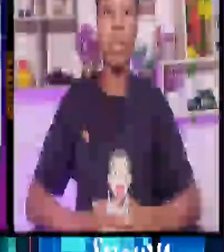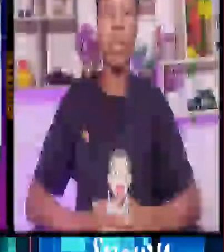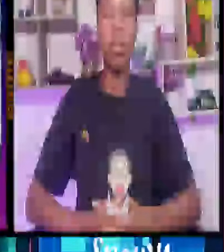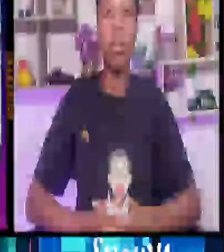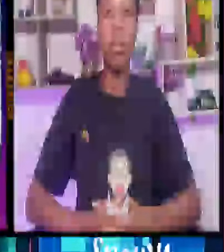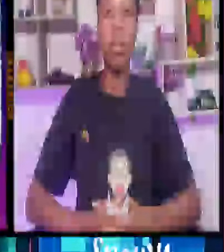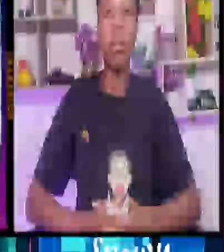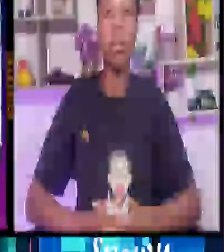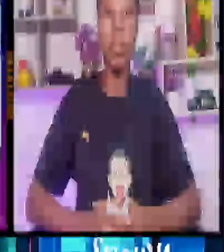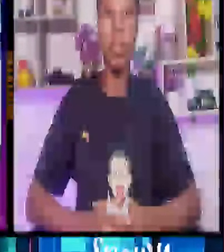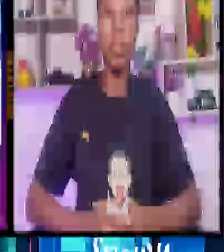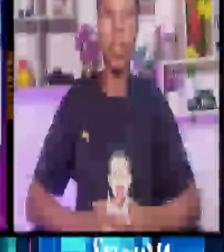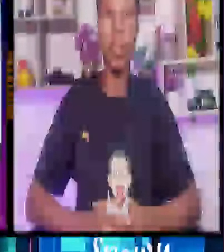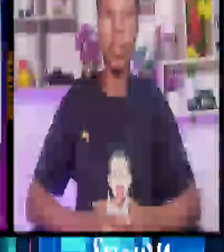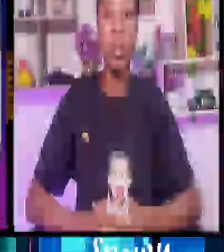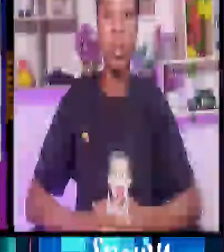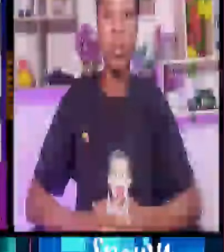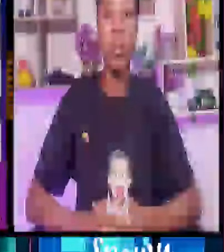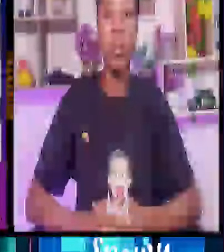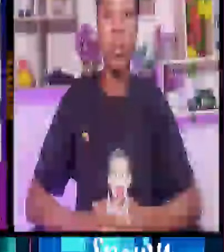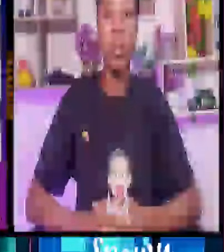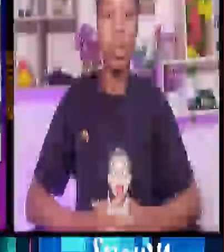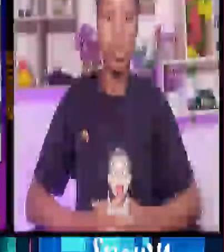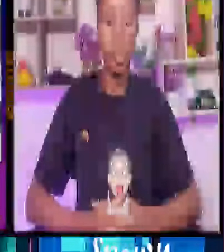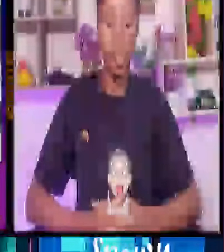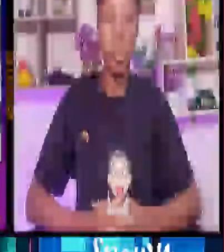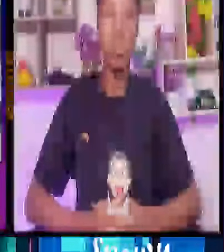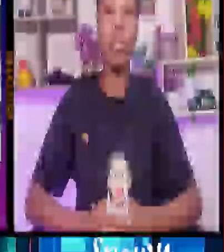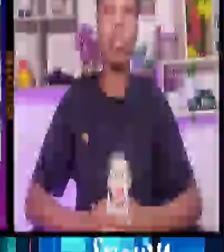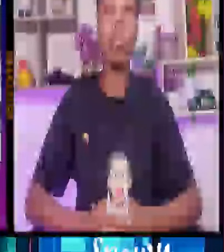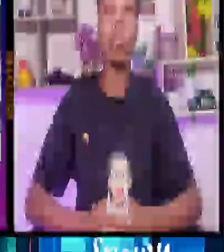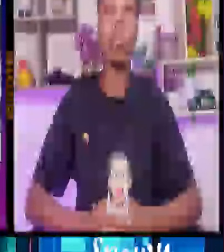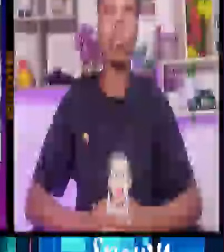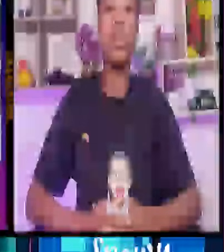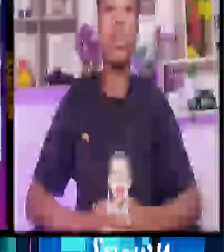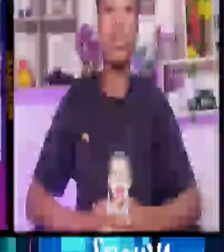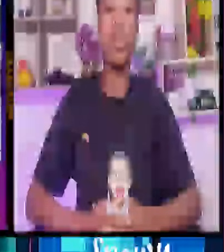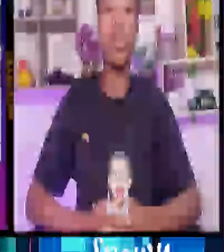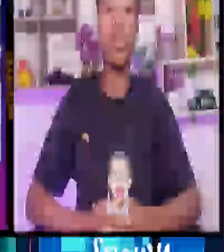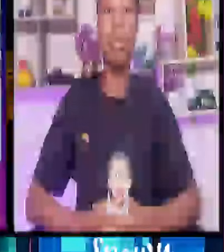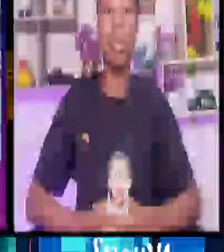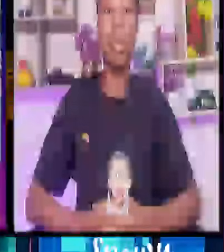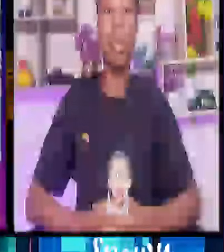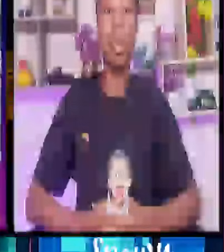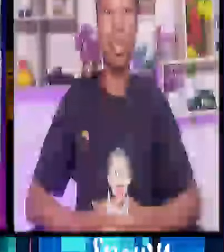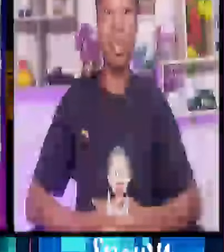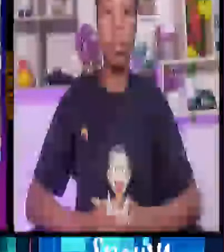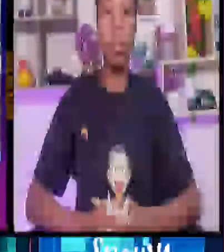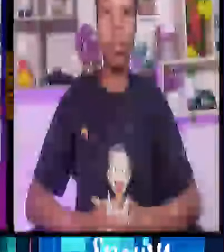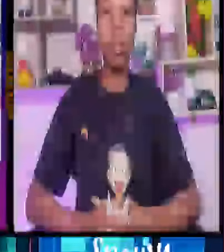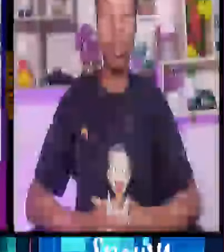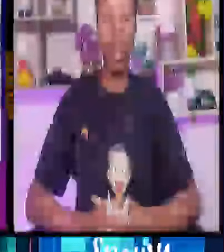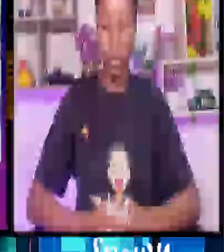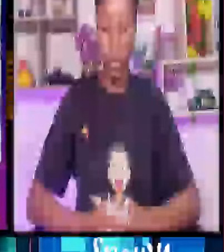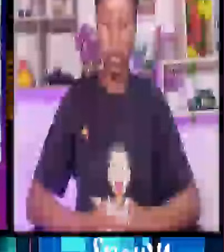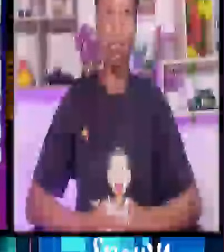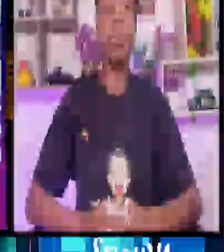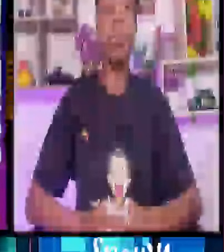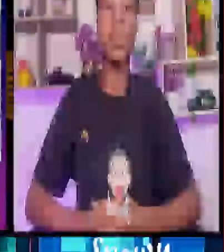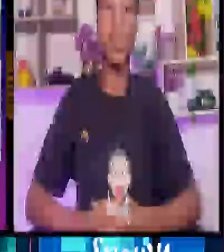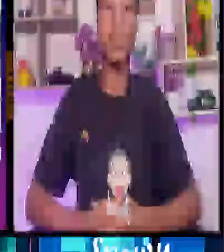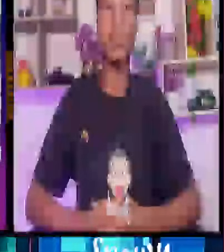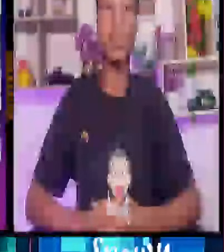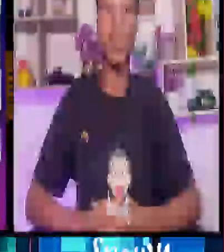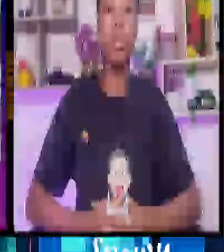concentrate. That is what we are planning to do as a political party. And these things simply distract us. There will be time for this conversation. I'm of the firm